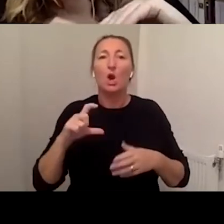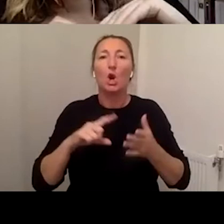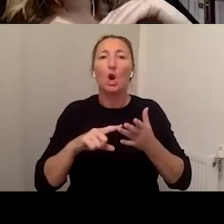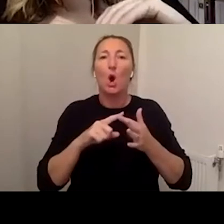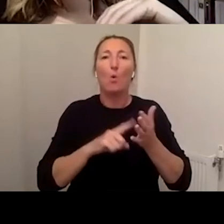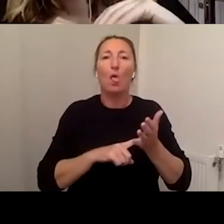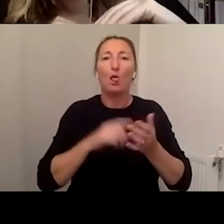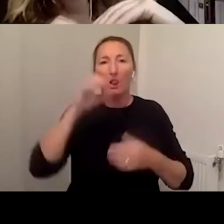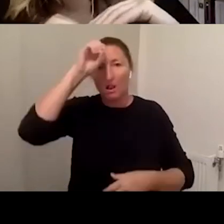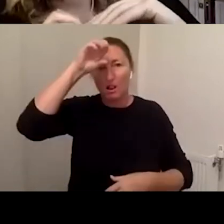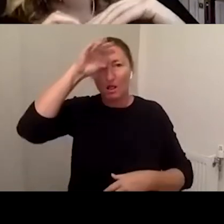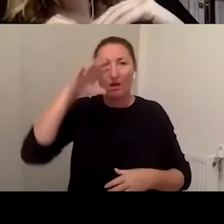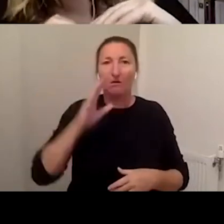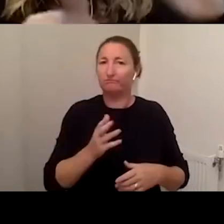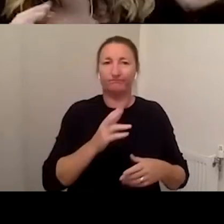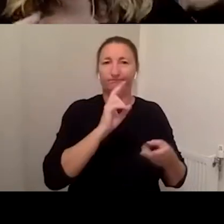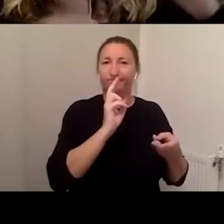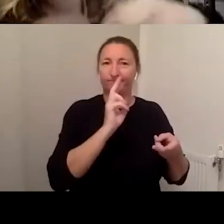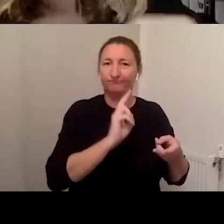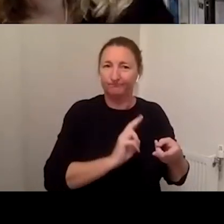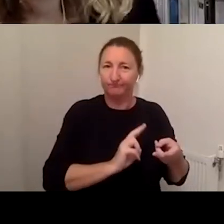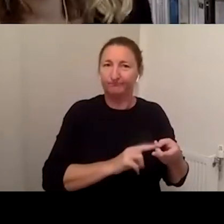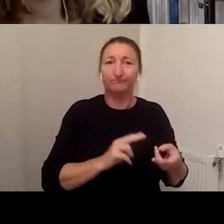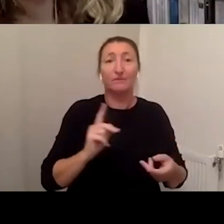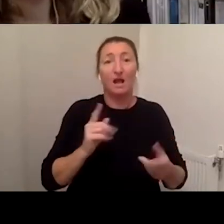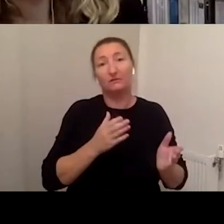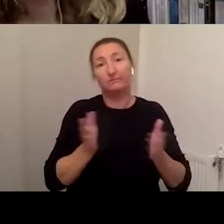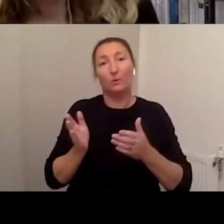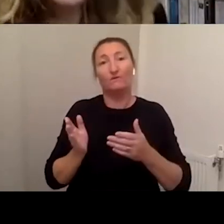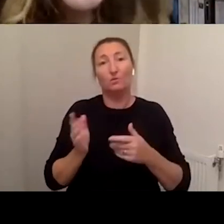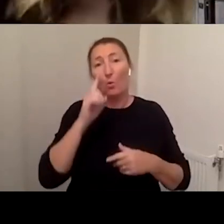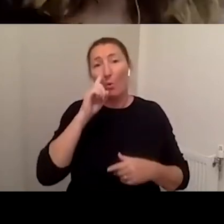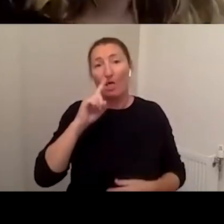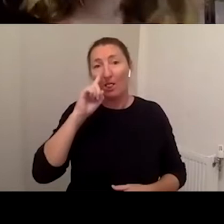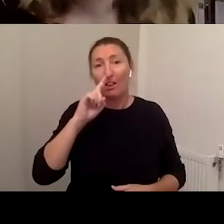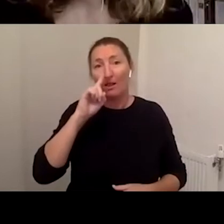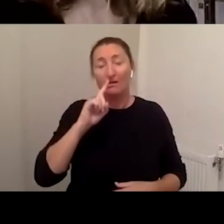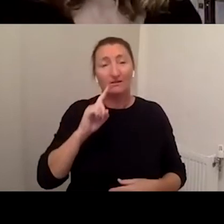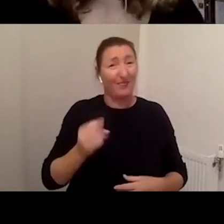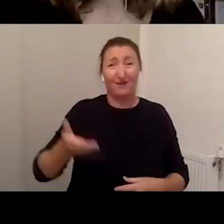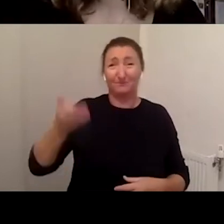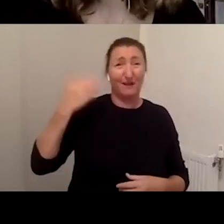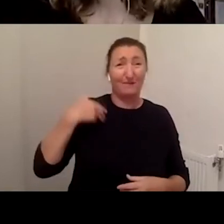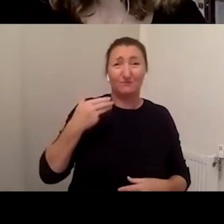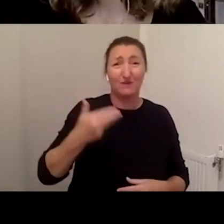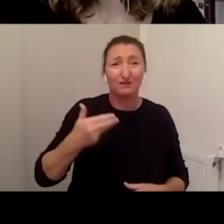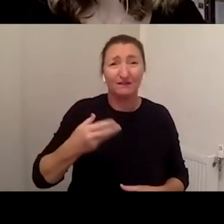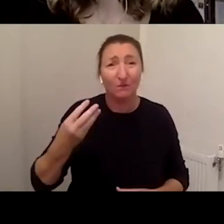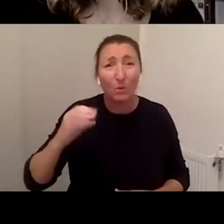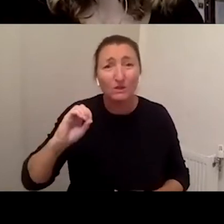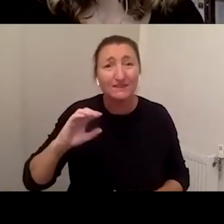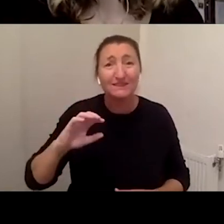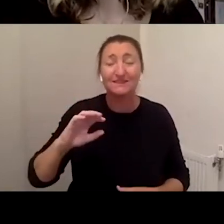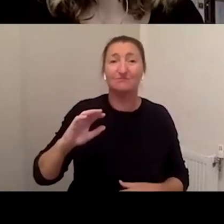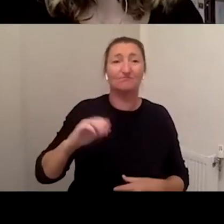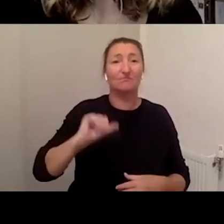coal, since Churchill, since before Churchill was Prime Minister, when he was head of the Navy or the Admiralty, just after World War